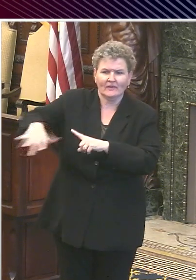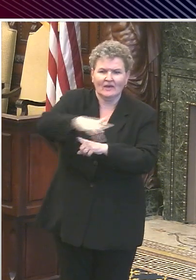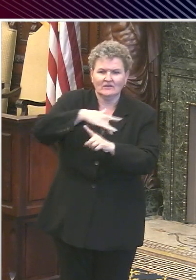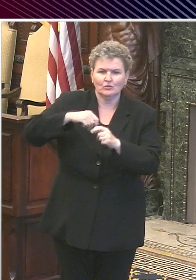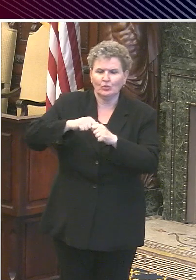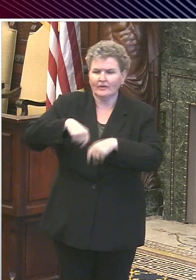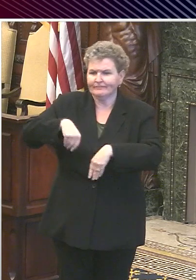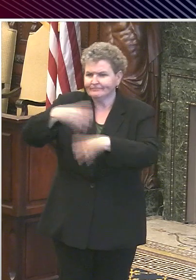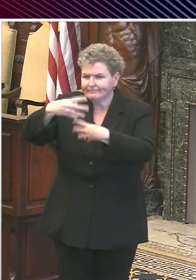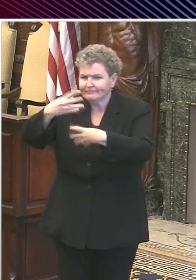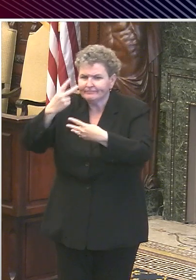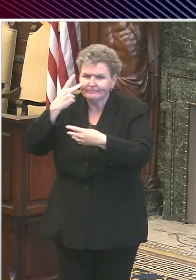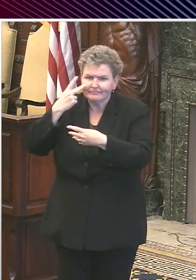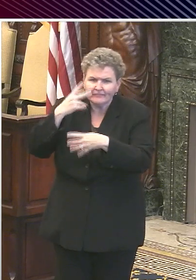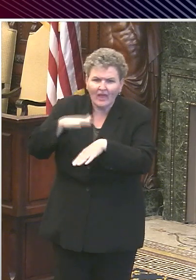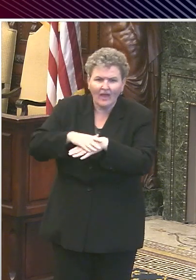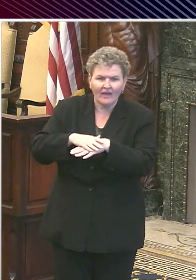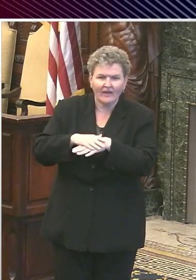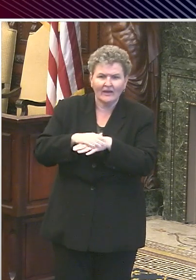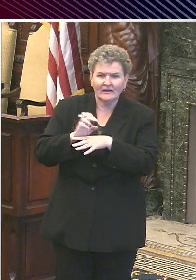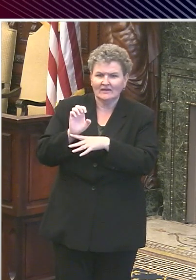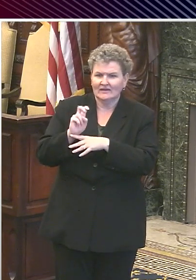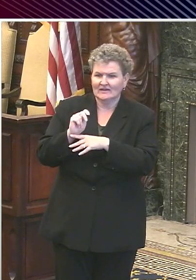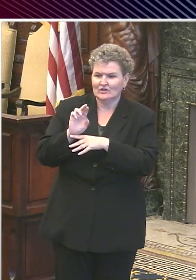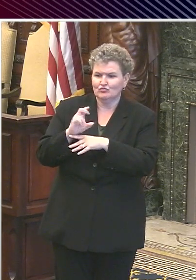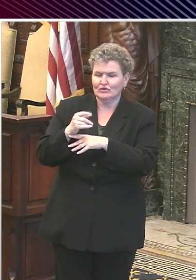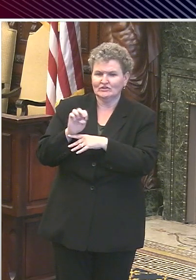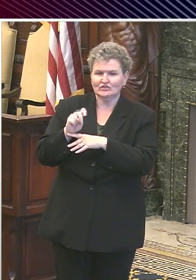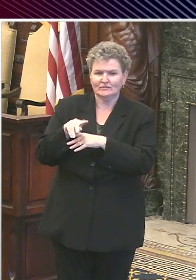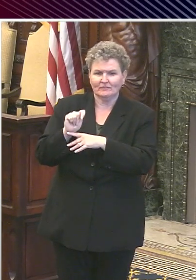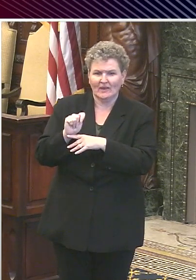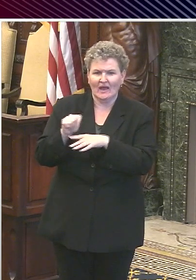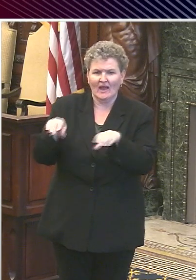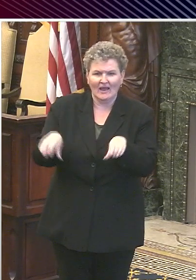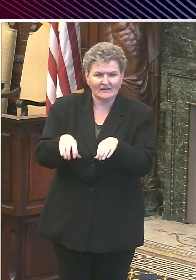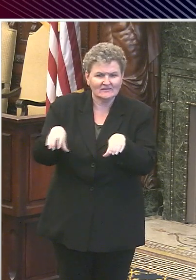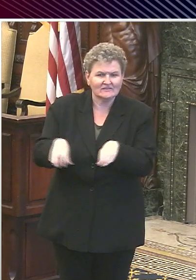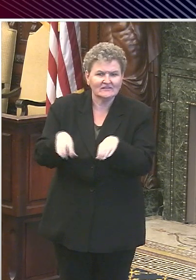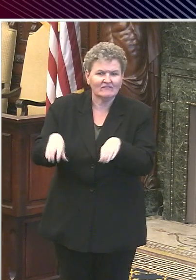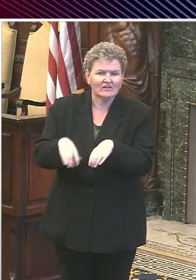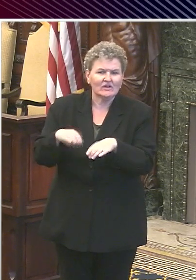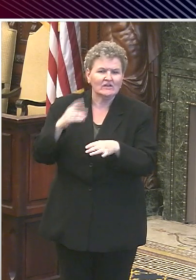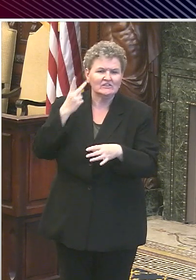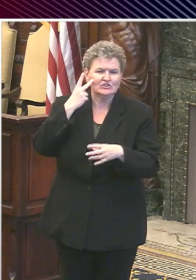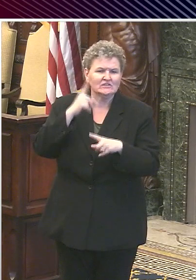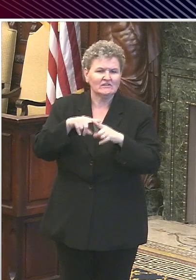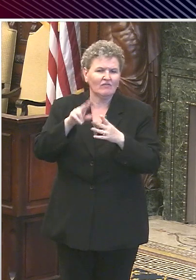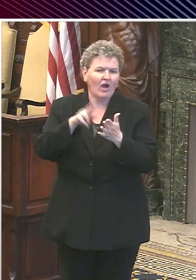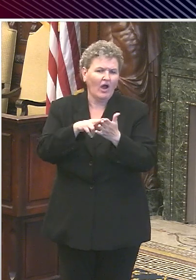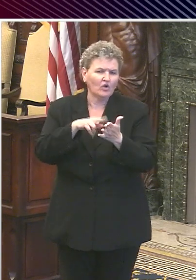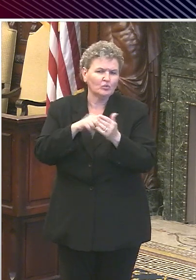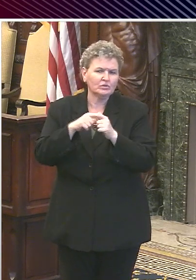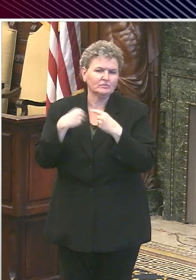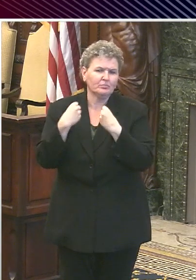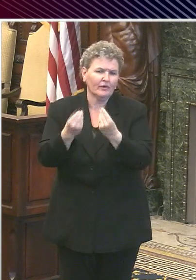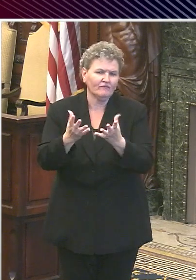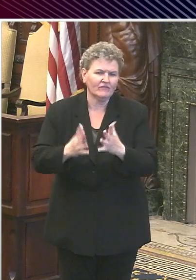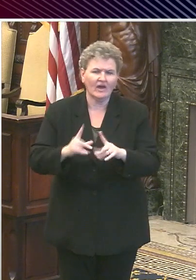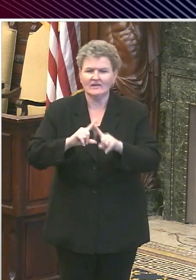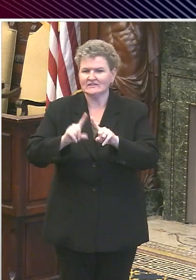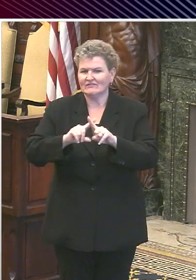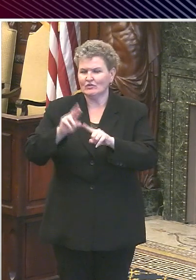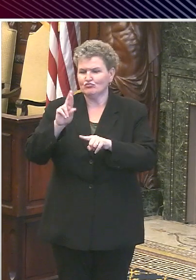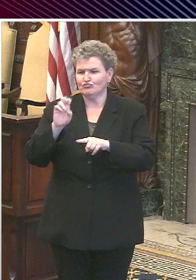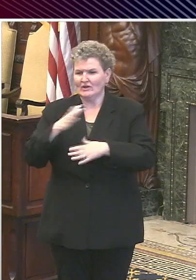with some of the enrichment activities. So it's a combination of city employees as well as some of our contracted providers. Got it. Thanks,